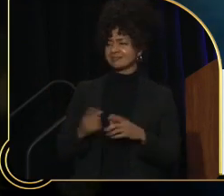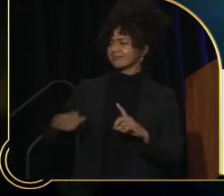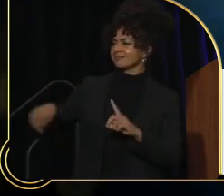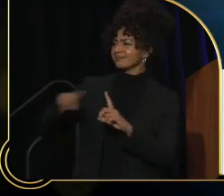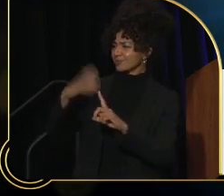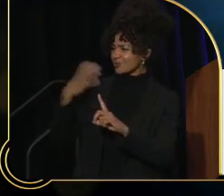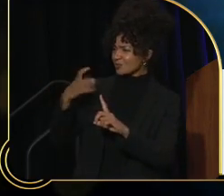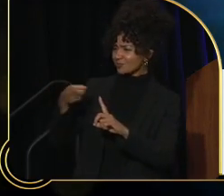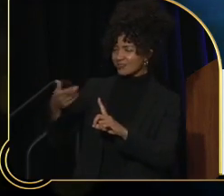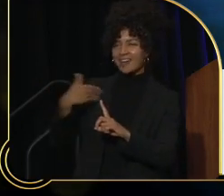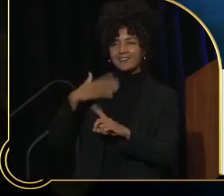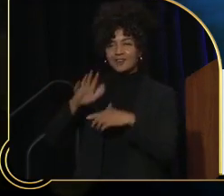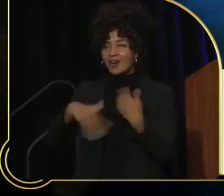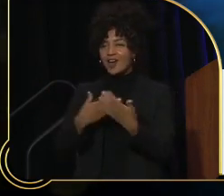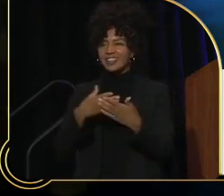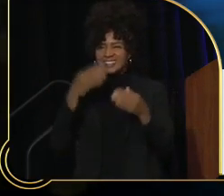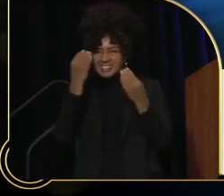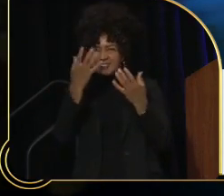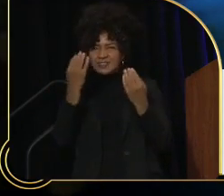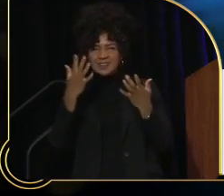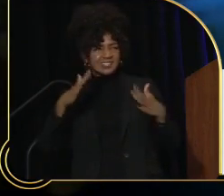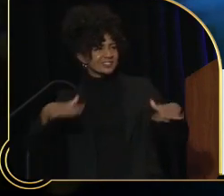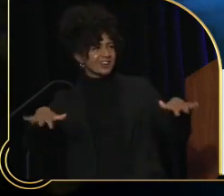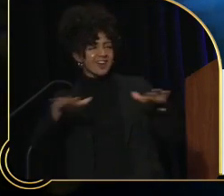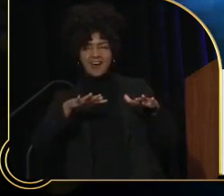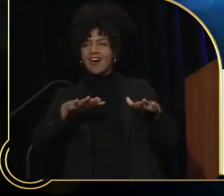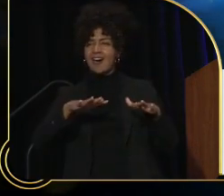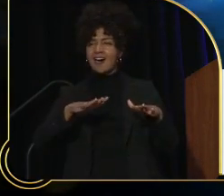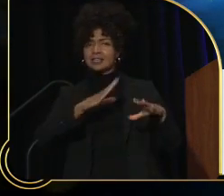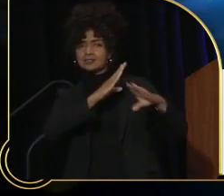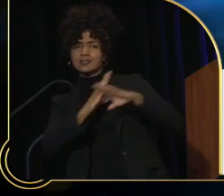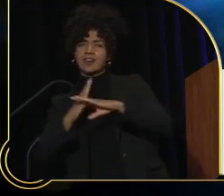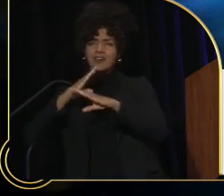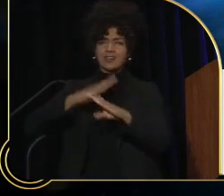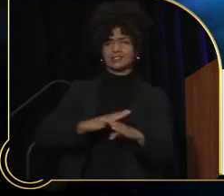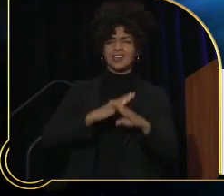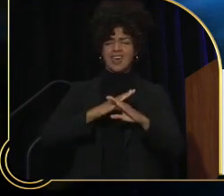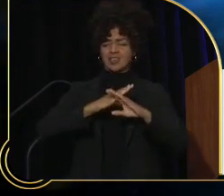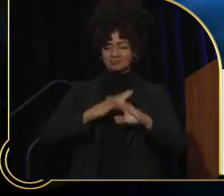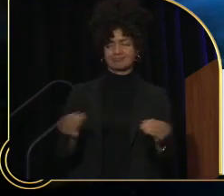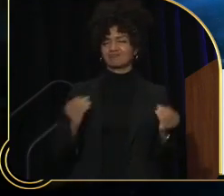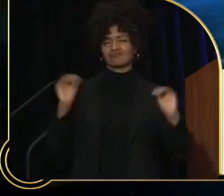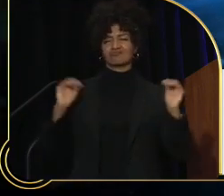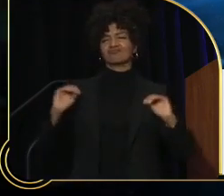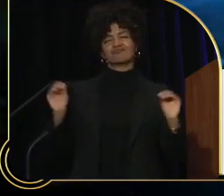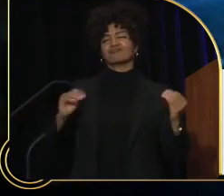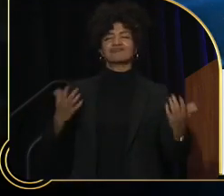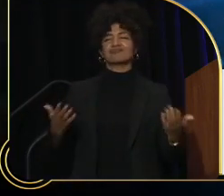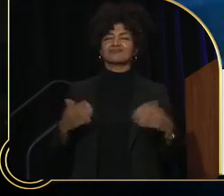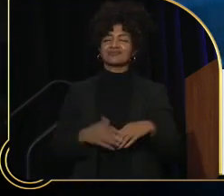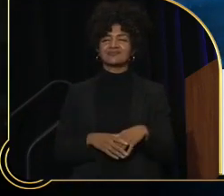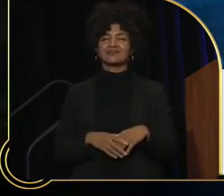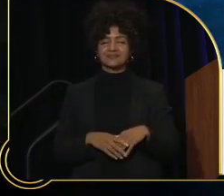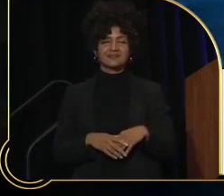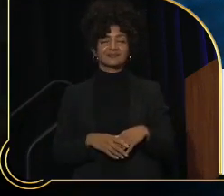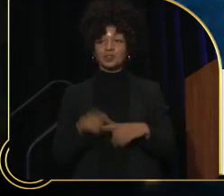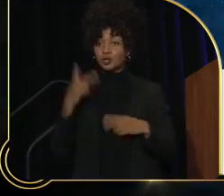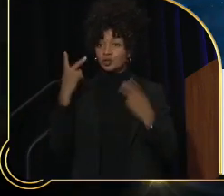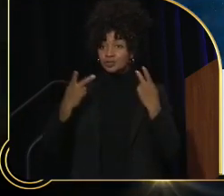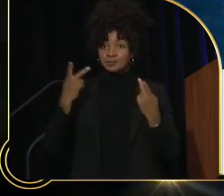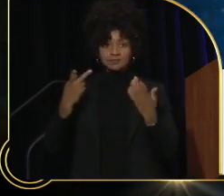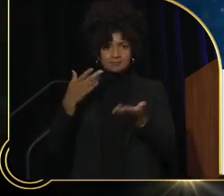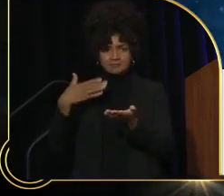You got all the information, so there's nothing in your way. Have